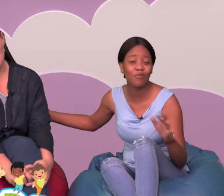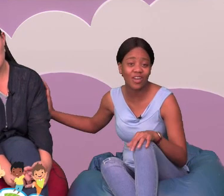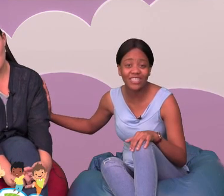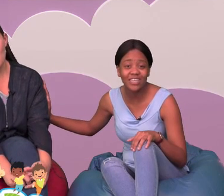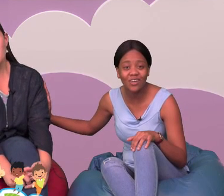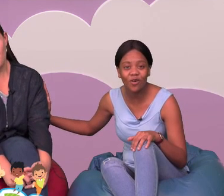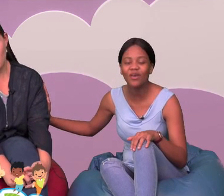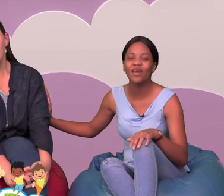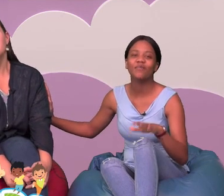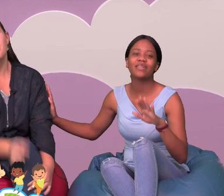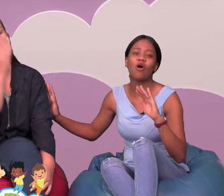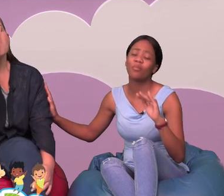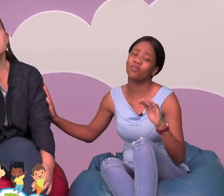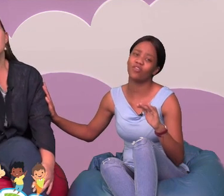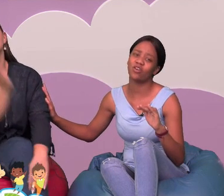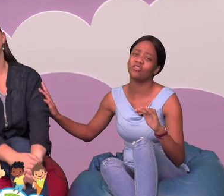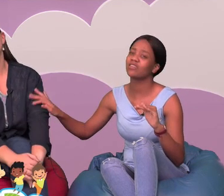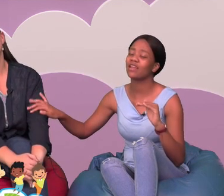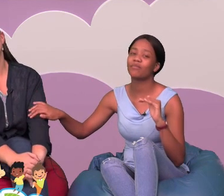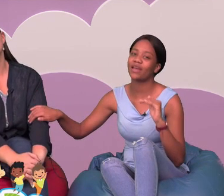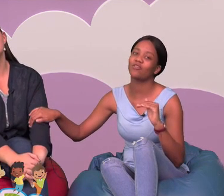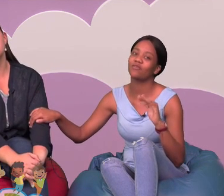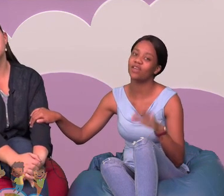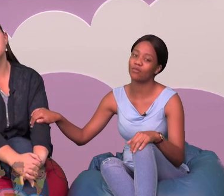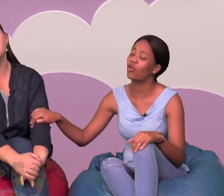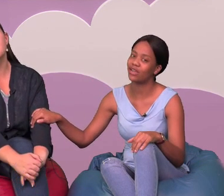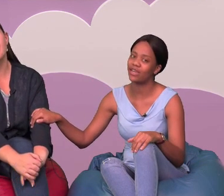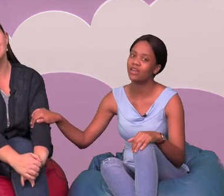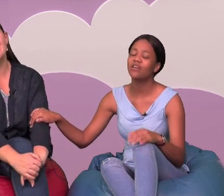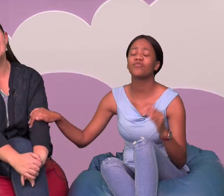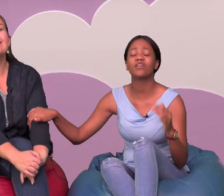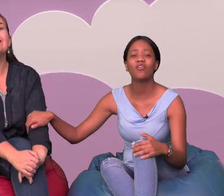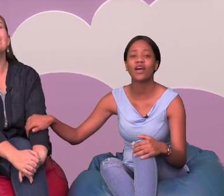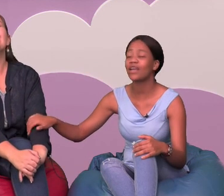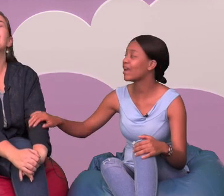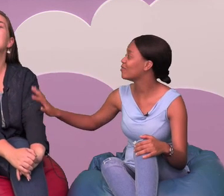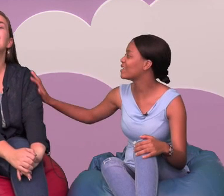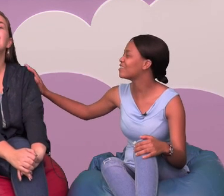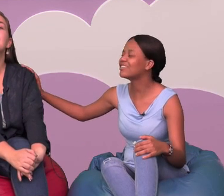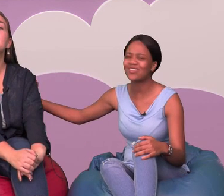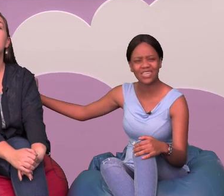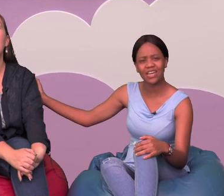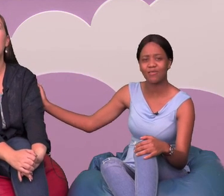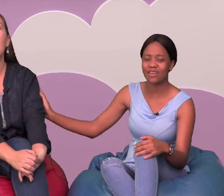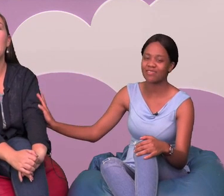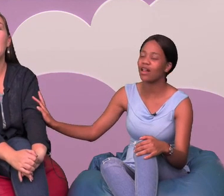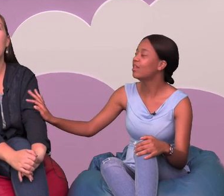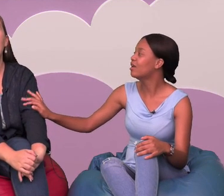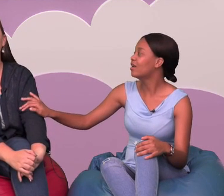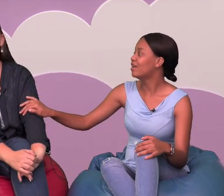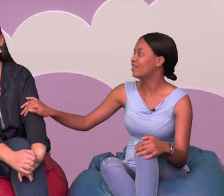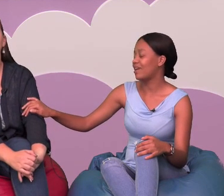ons gaan môre terugkom met opgewonde goed. Ons gaan baie goed weer môre leer. So vir nou gaan ek met Marisel troos en ek gaan